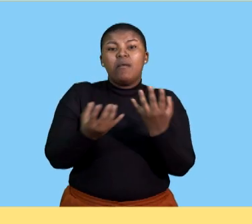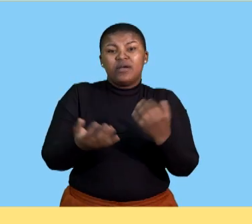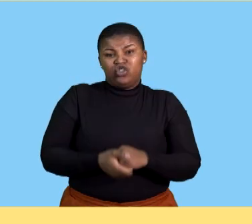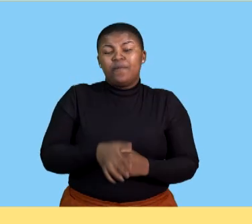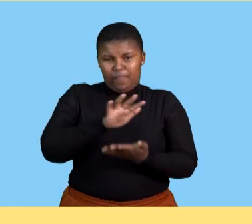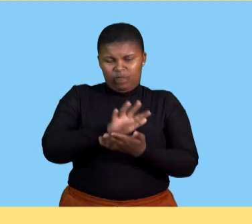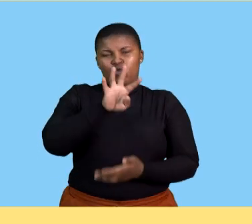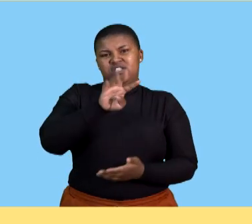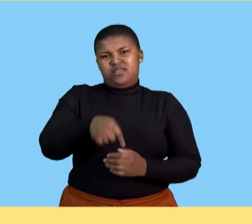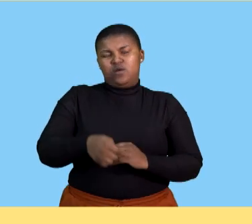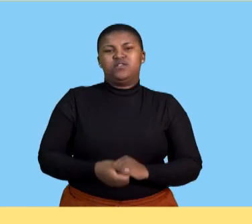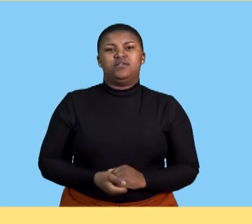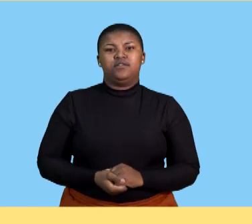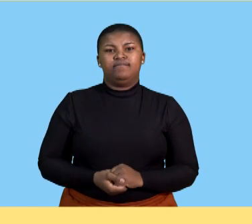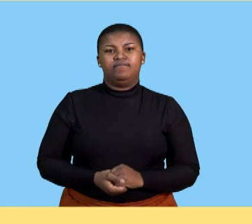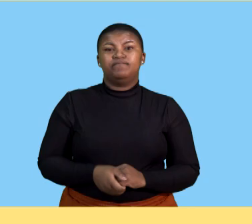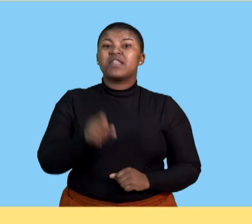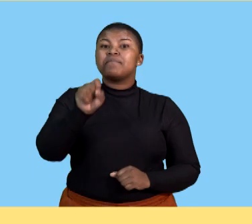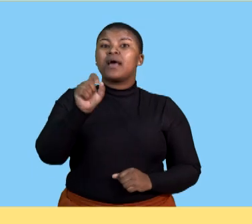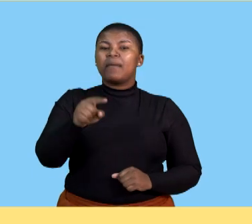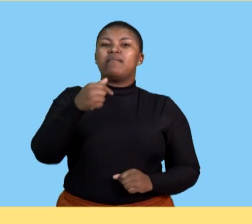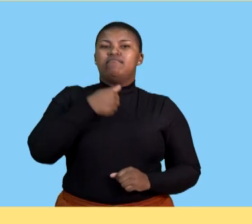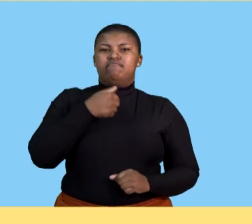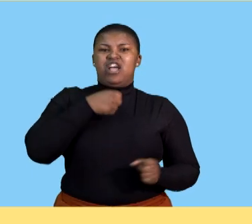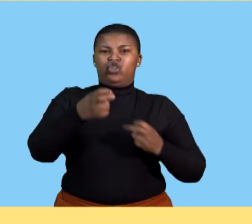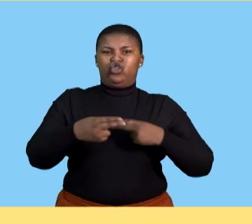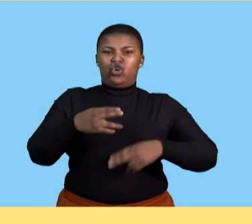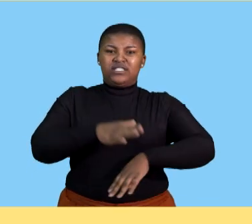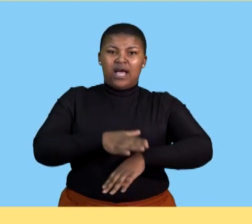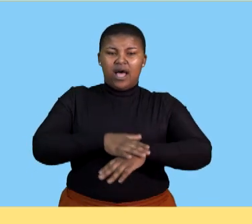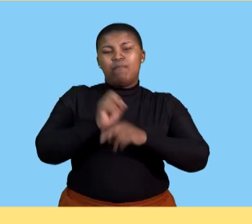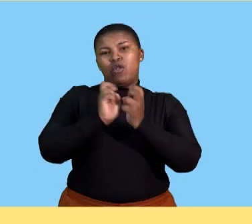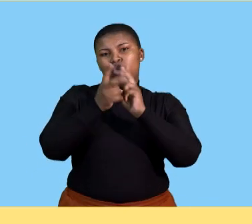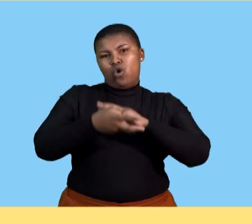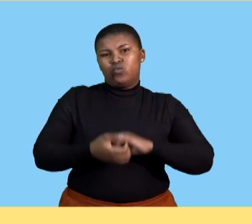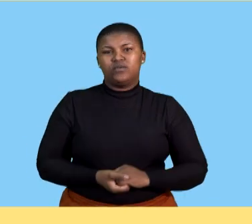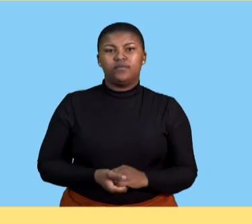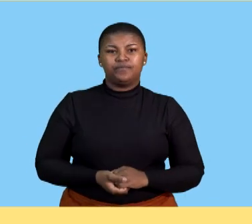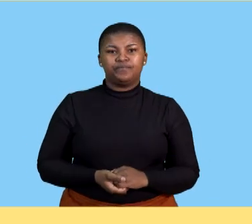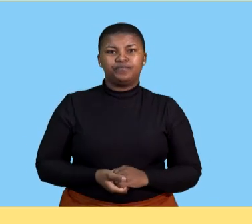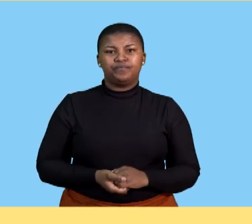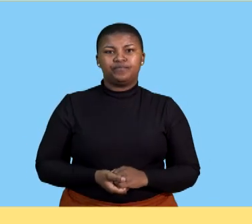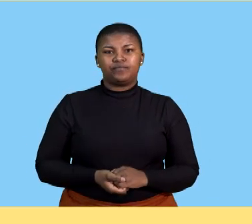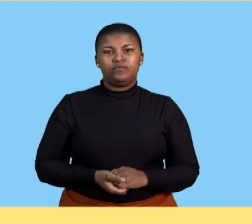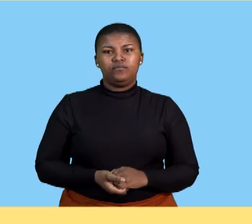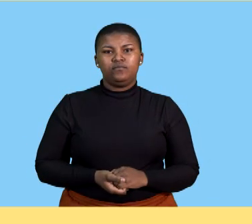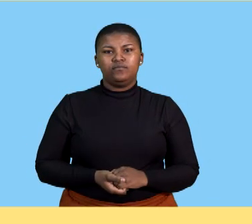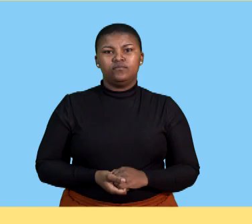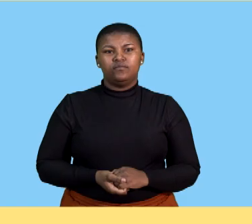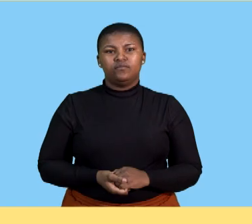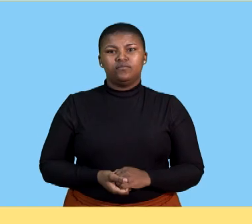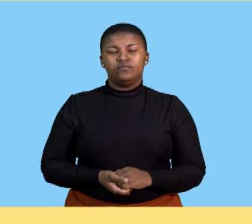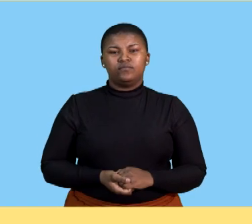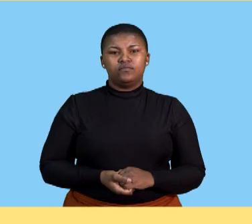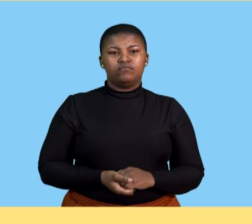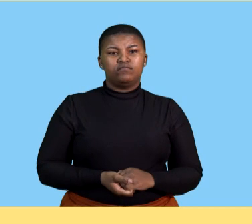is 14,000. That becomes my short-term loan.